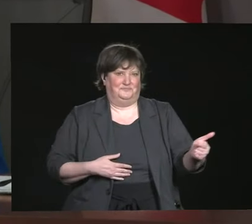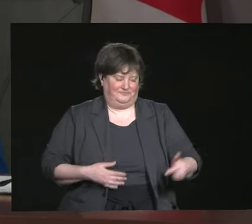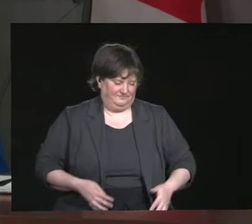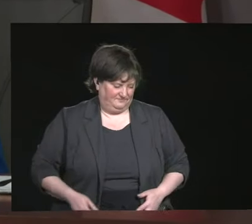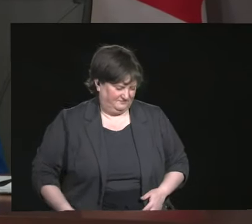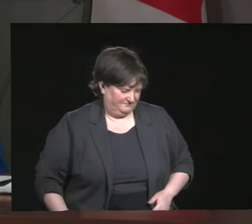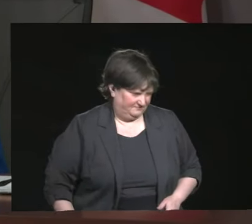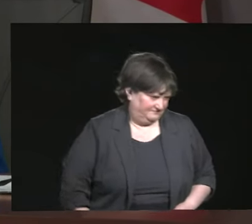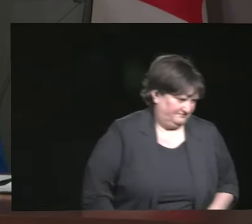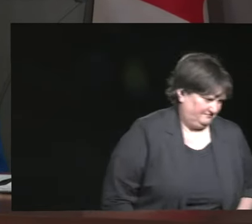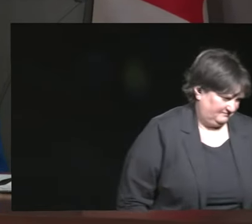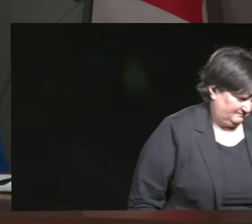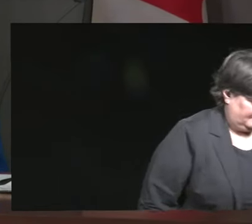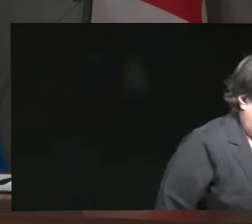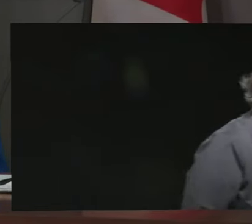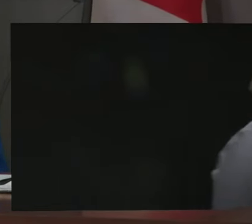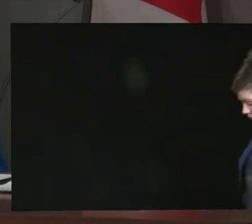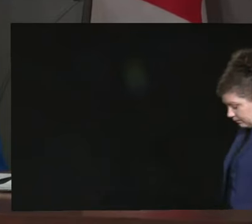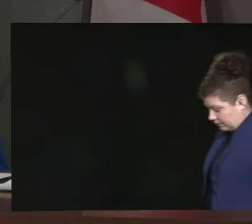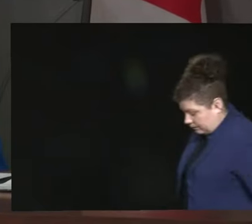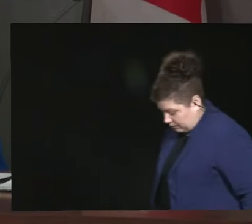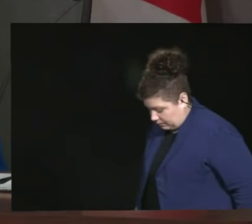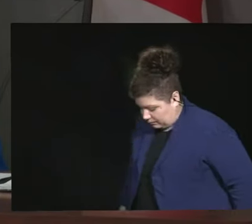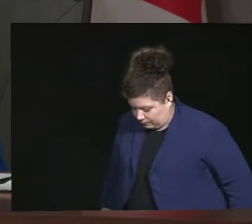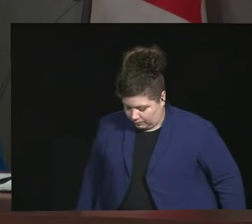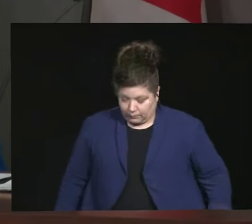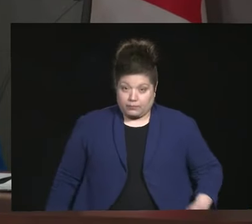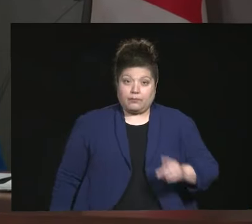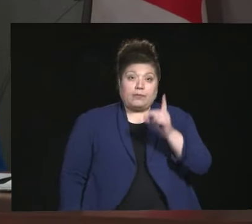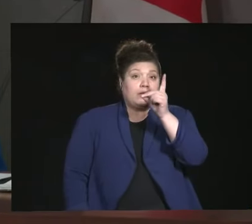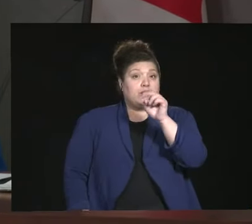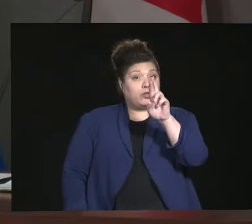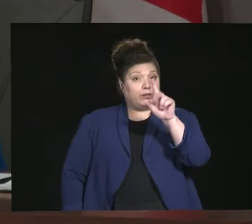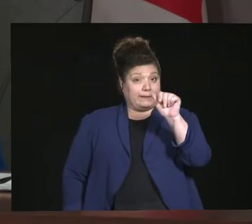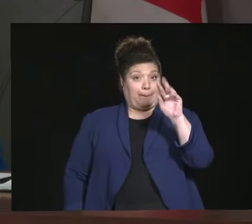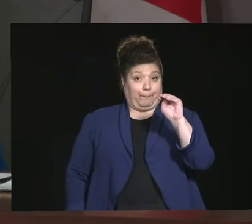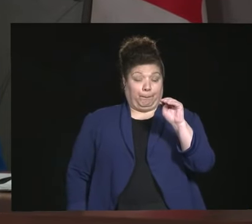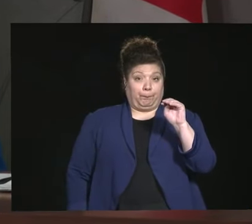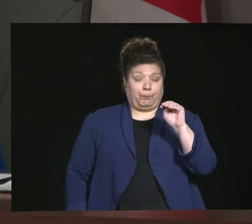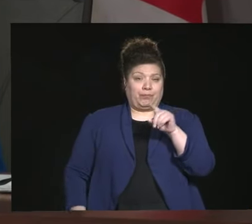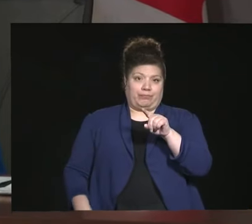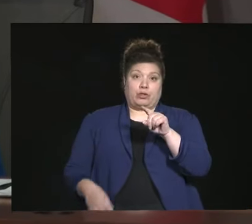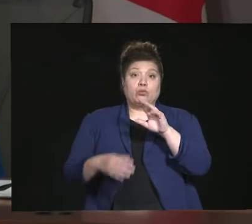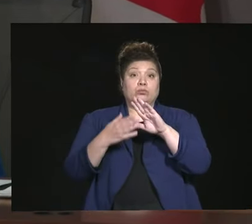Yeah, there's a number of communities. I mentioned